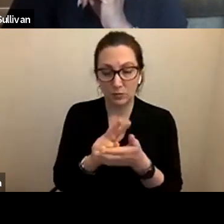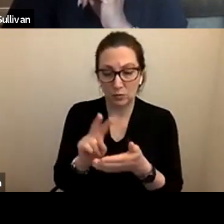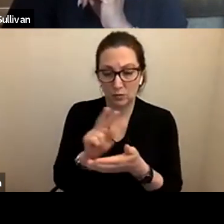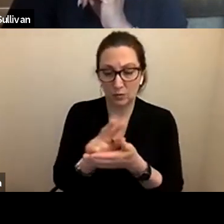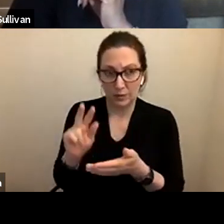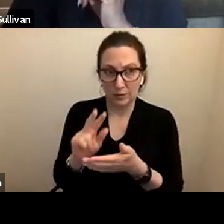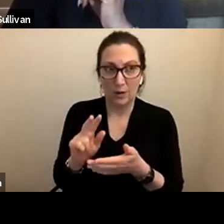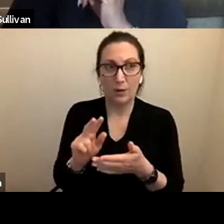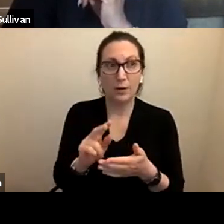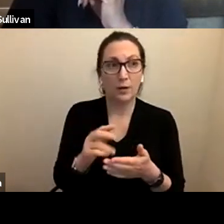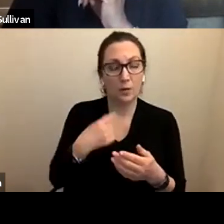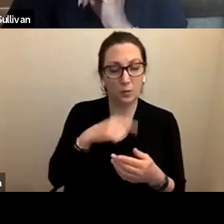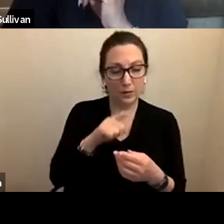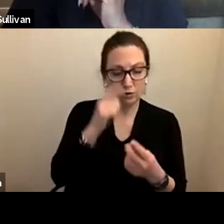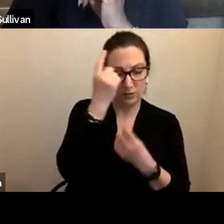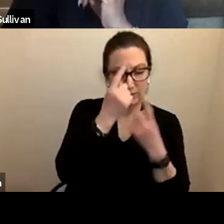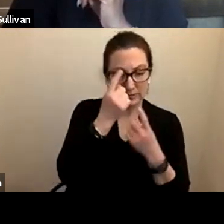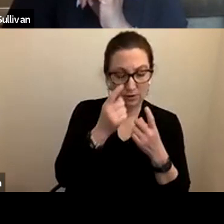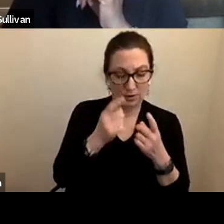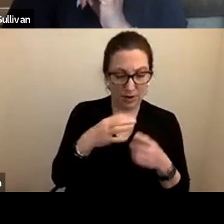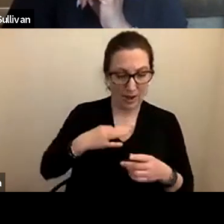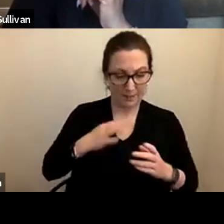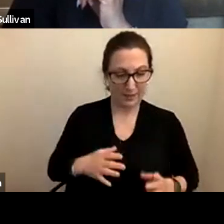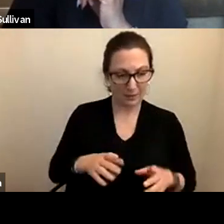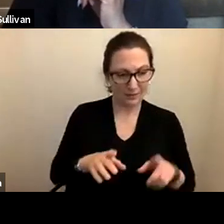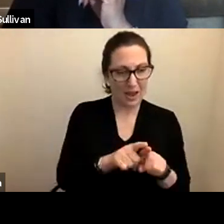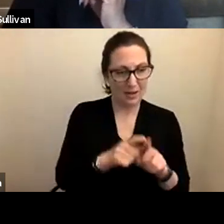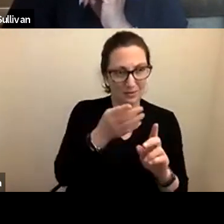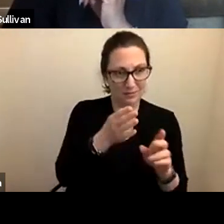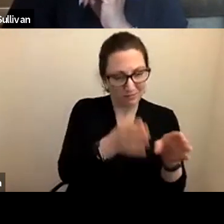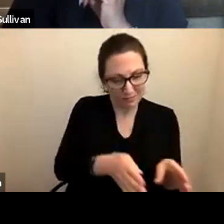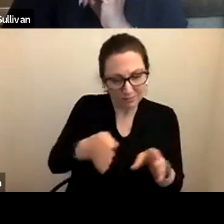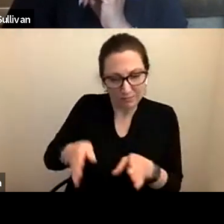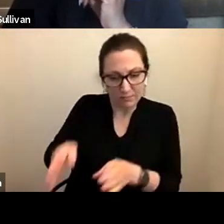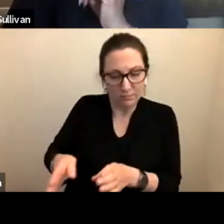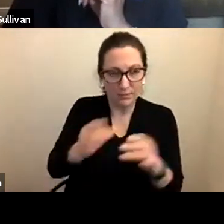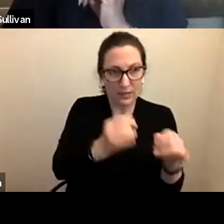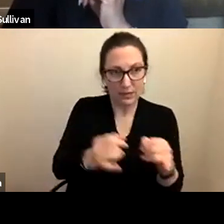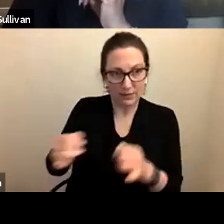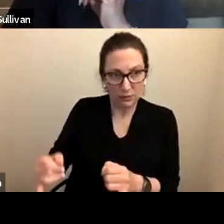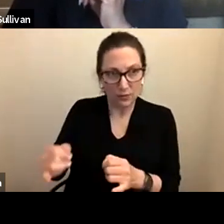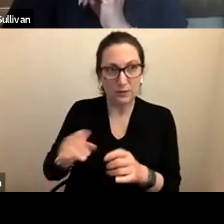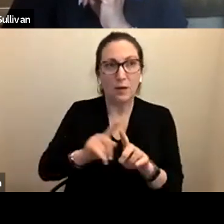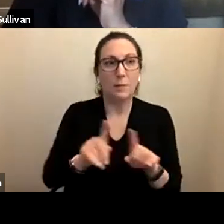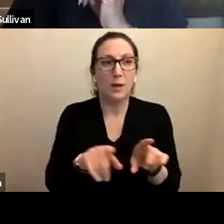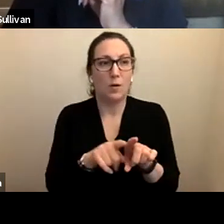as individuals while still serving to those points that Mr. Kreger articulated in terms of needing to ensure that